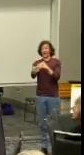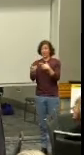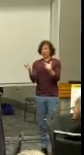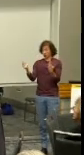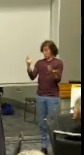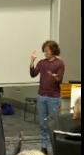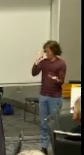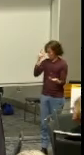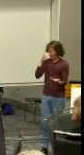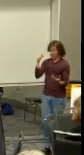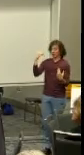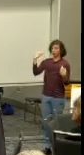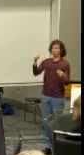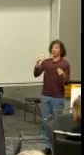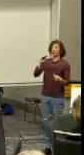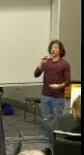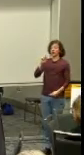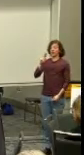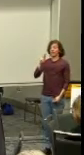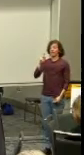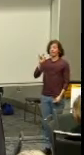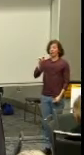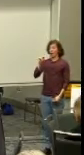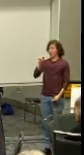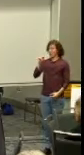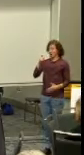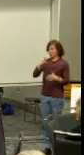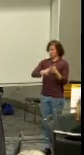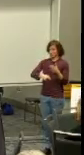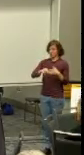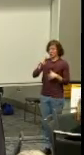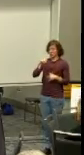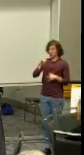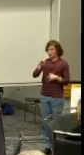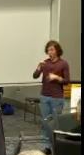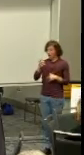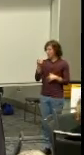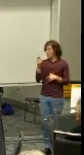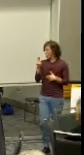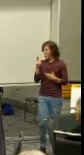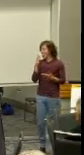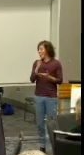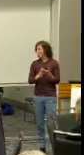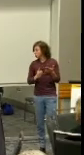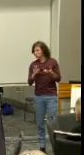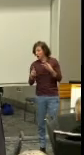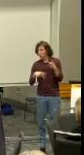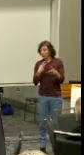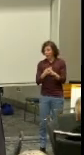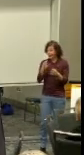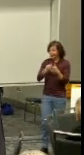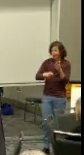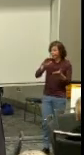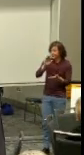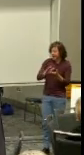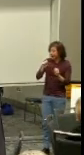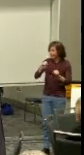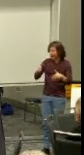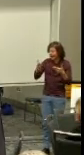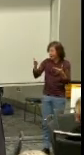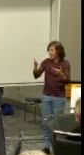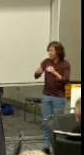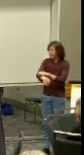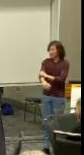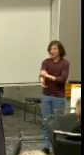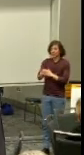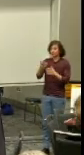rate, or are you gonna get, are you hoping to get some kind of subsidy where you can offer them for a lower cost to